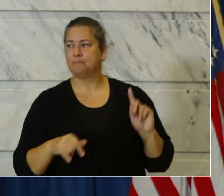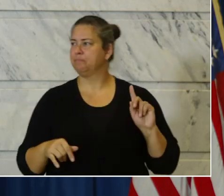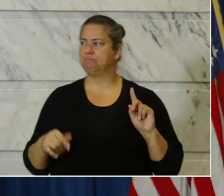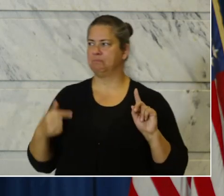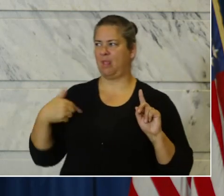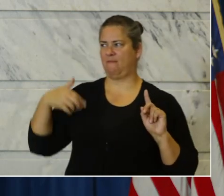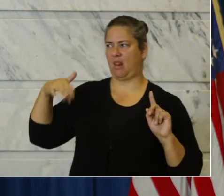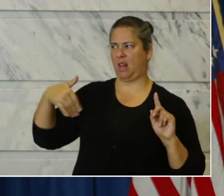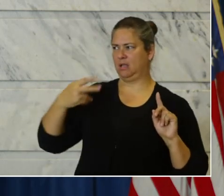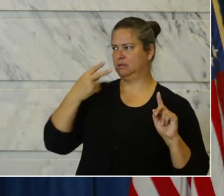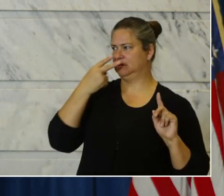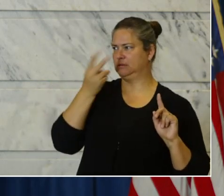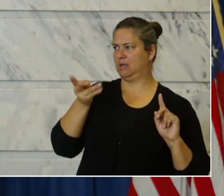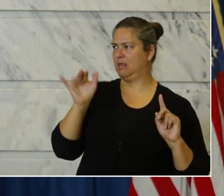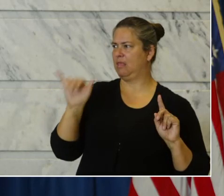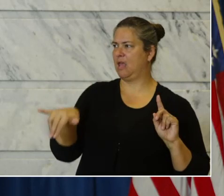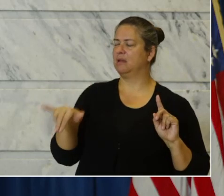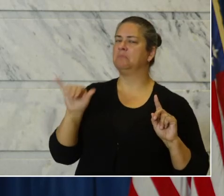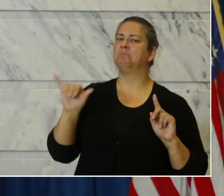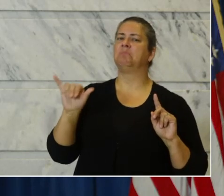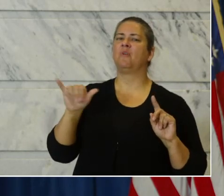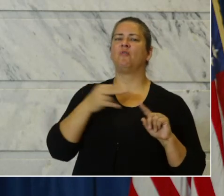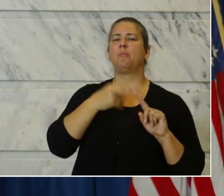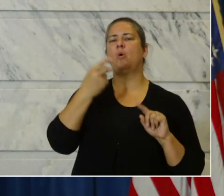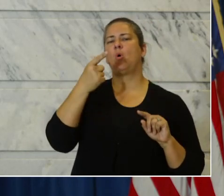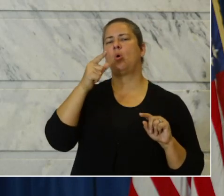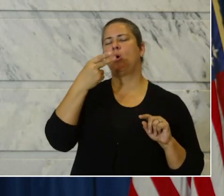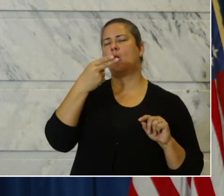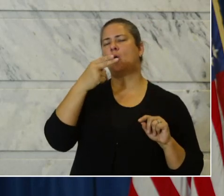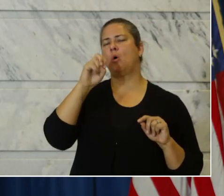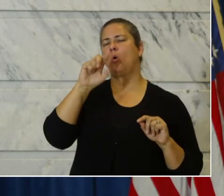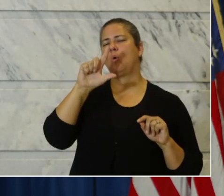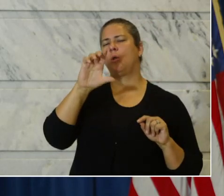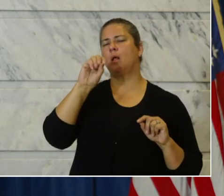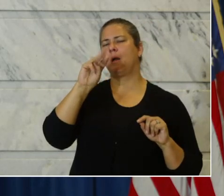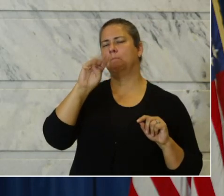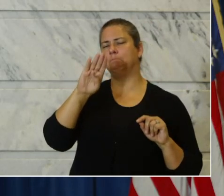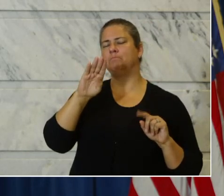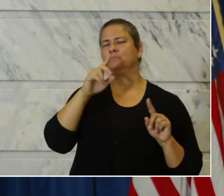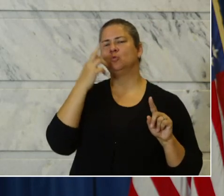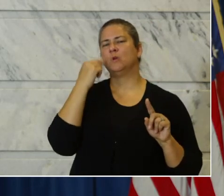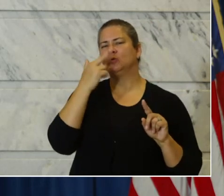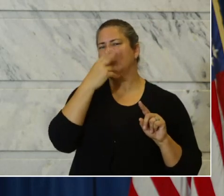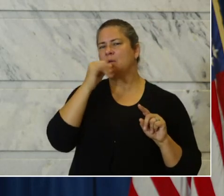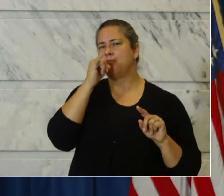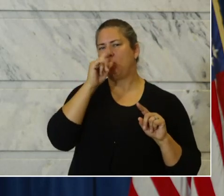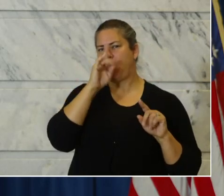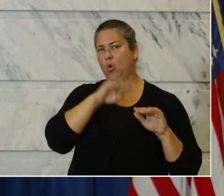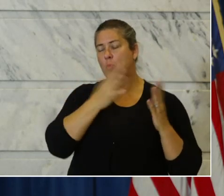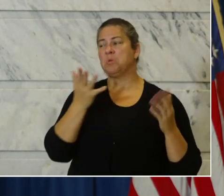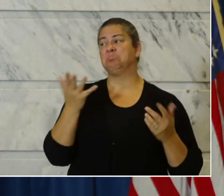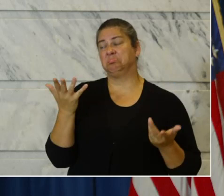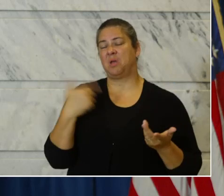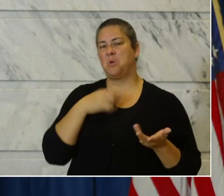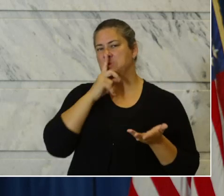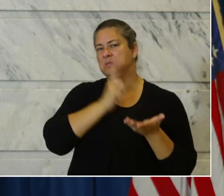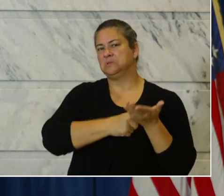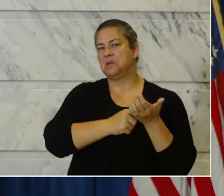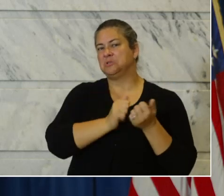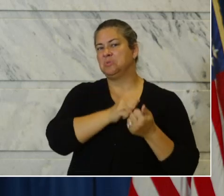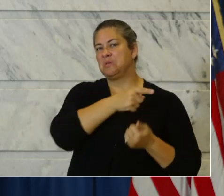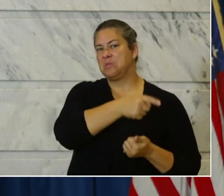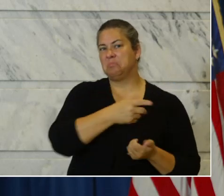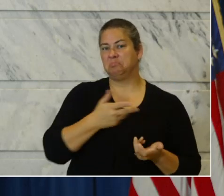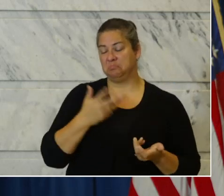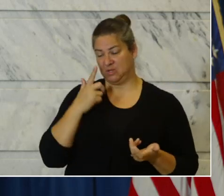seen. It's apparently an order from Holcomb further opening bars and restaurants. That's something I'll have to talk to him about. With us